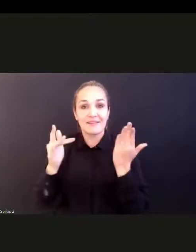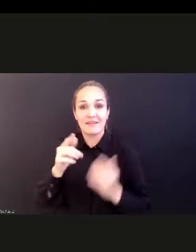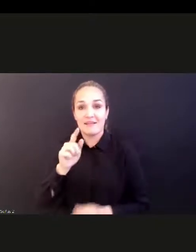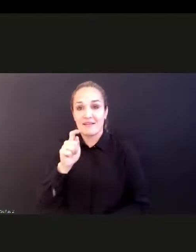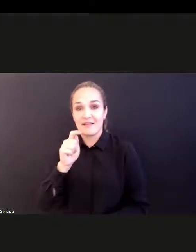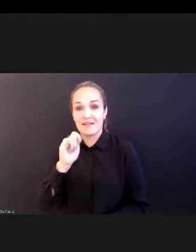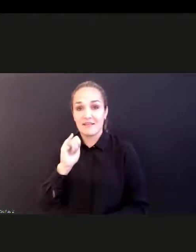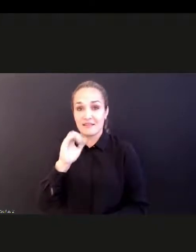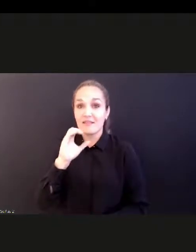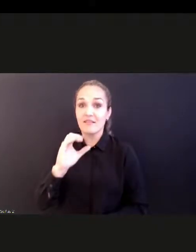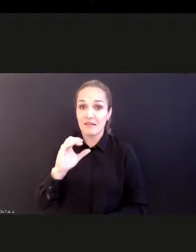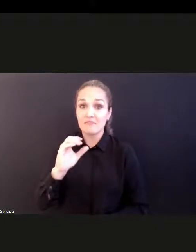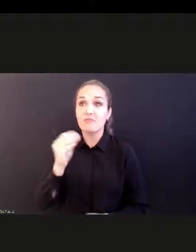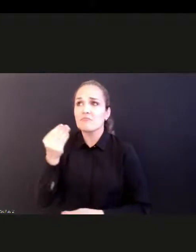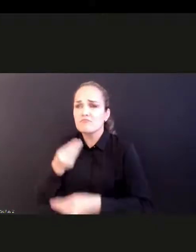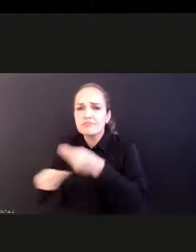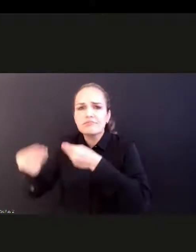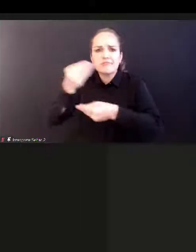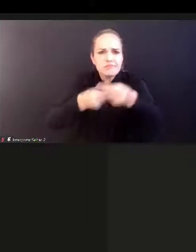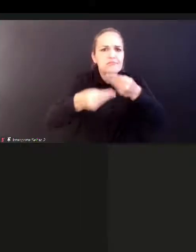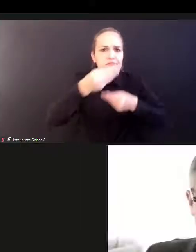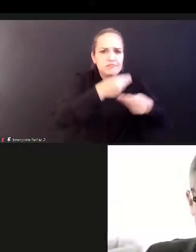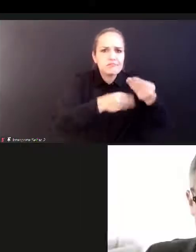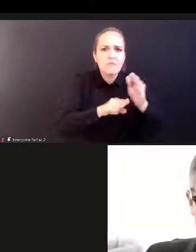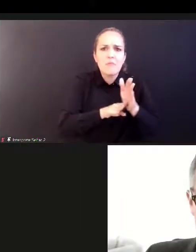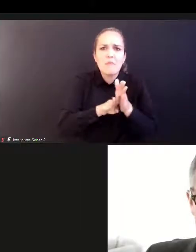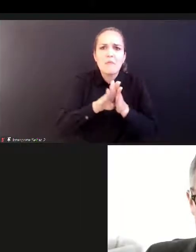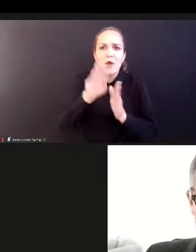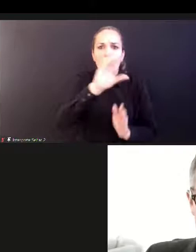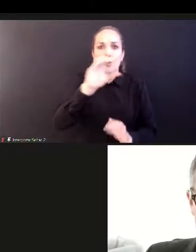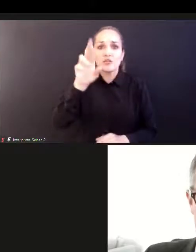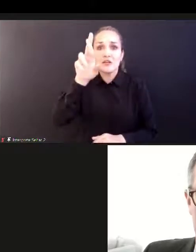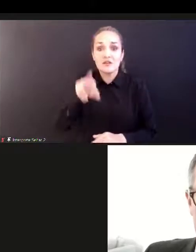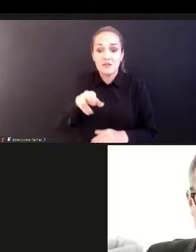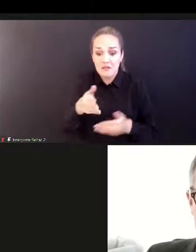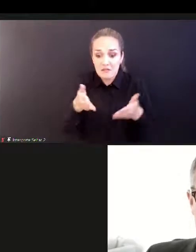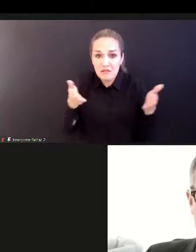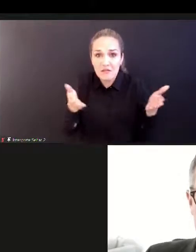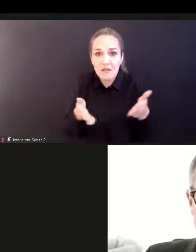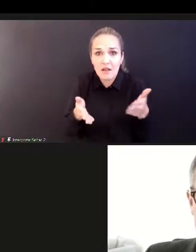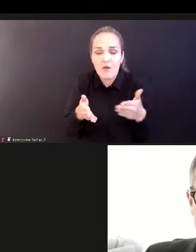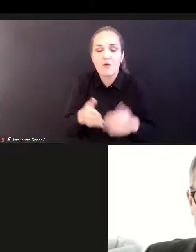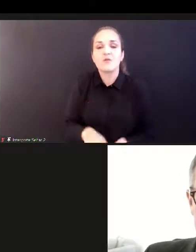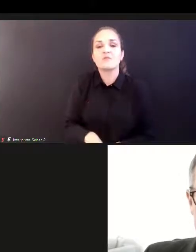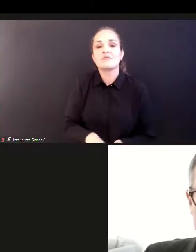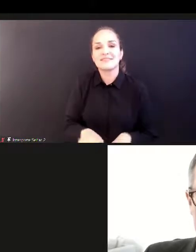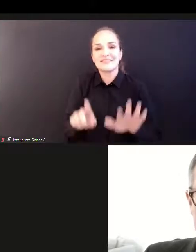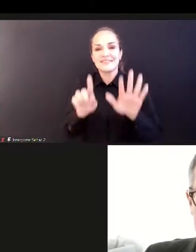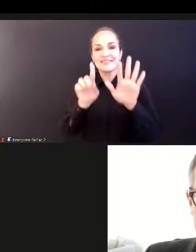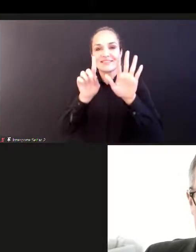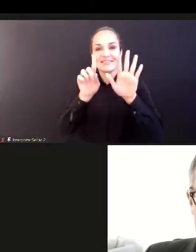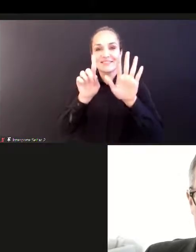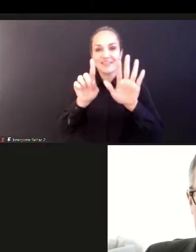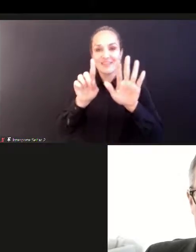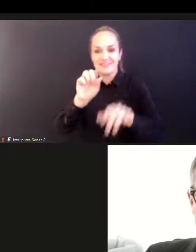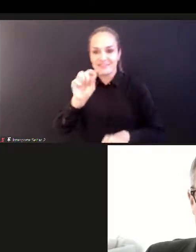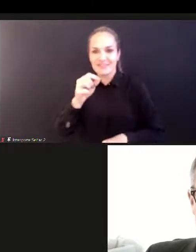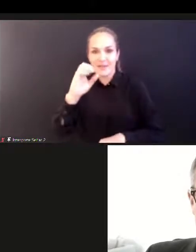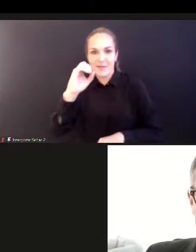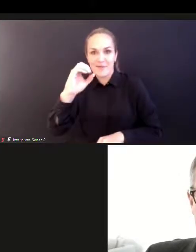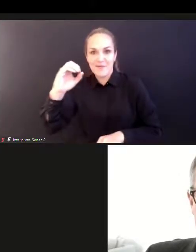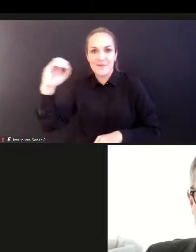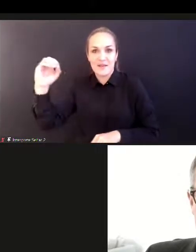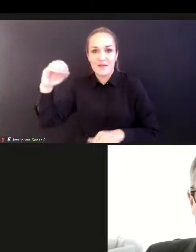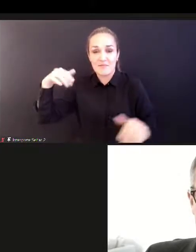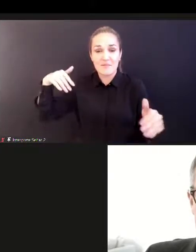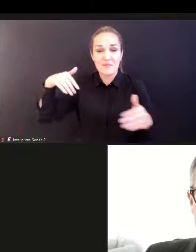get to the $6 billion exports. It's been a constant growth, and beyond what we were expecting,